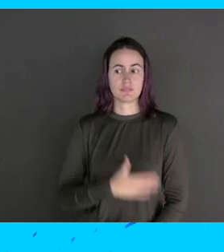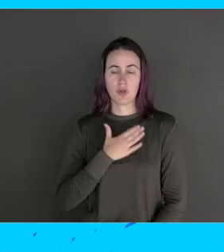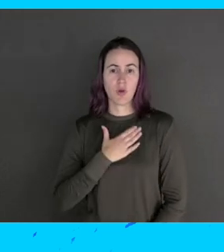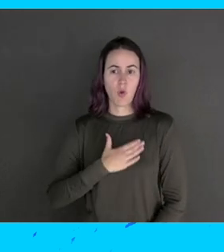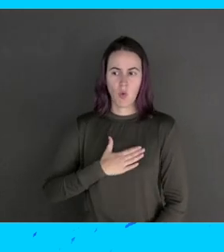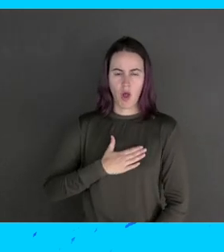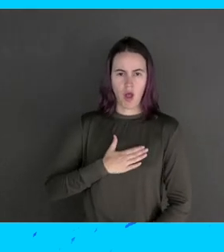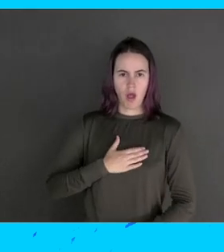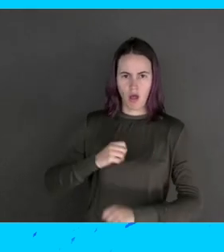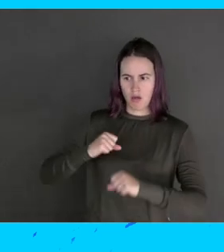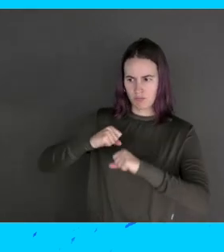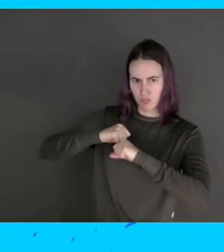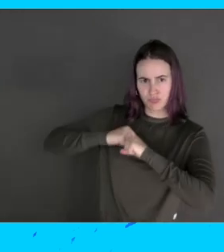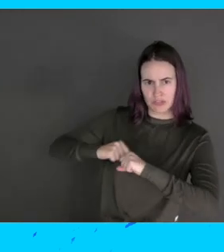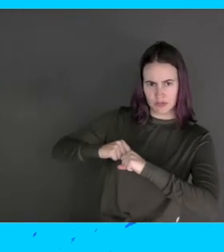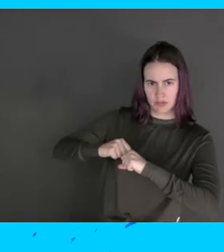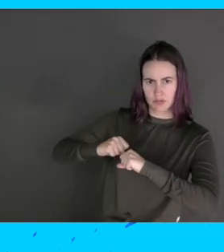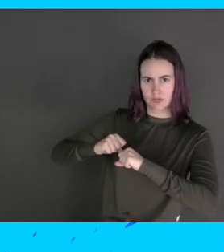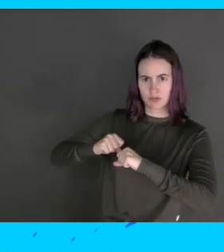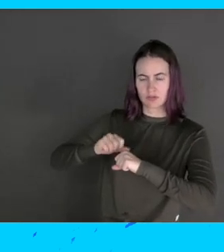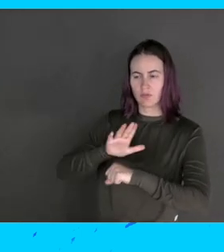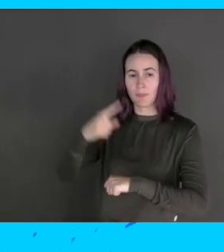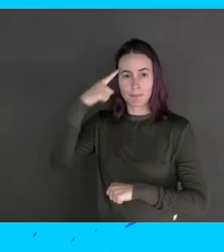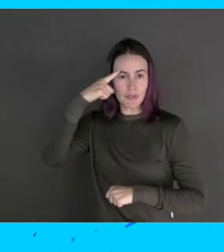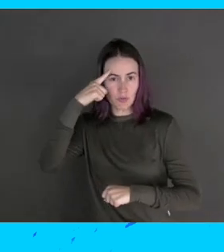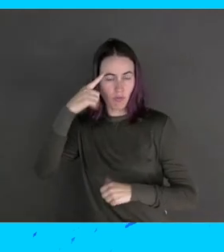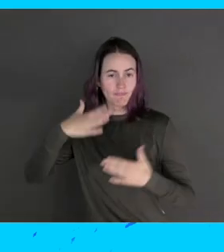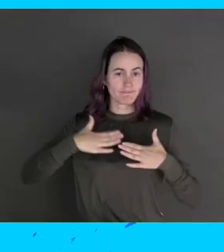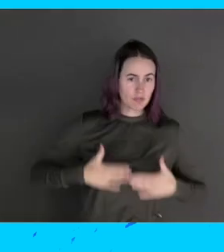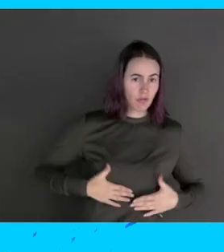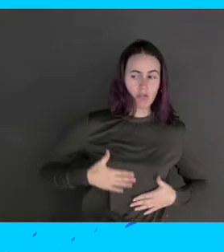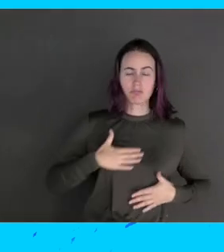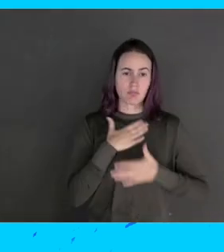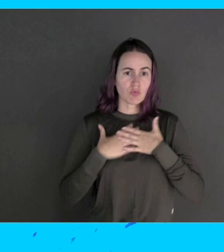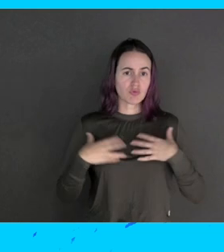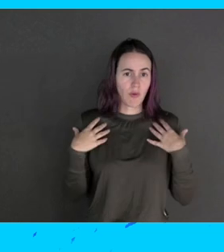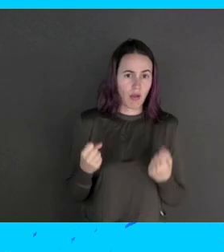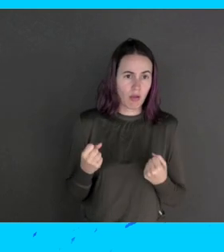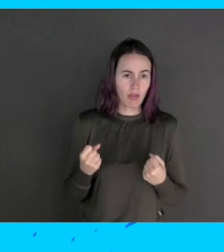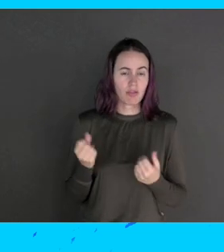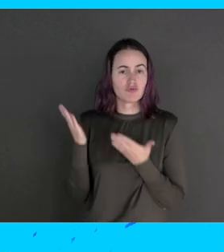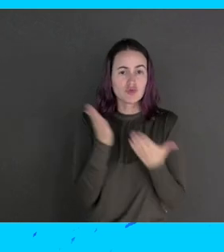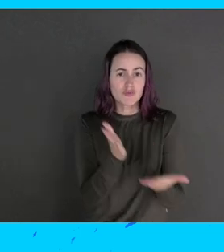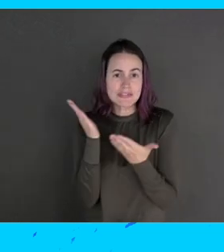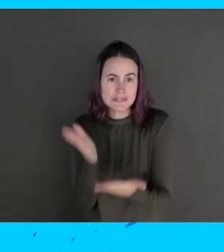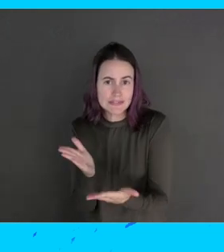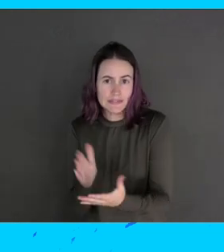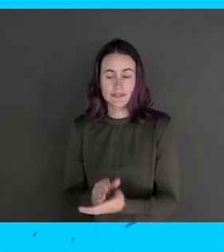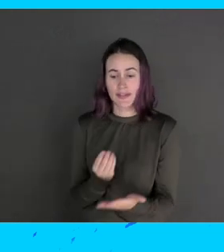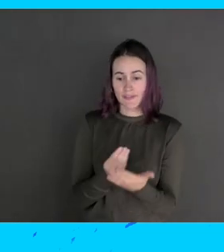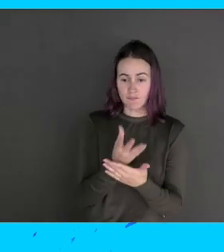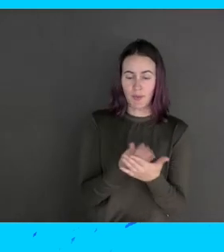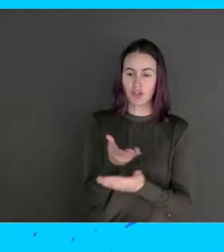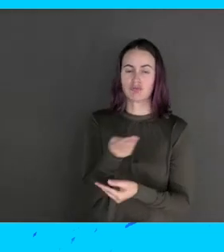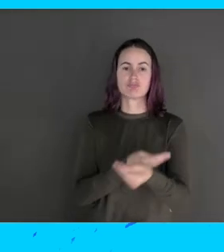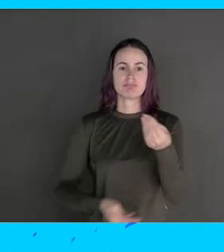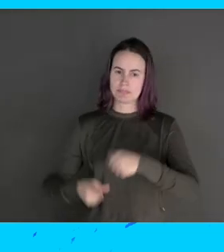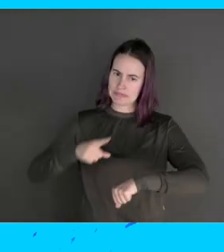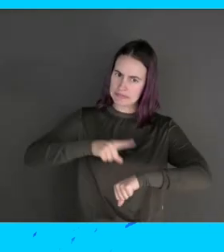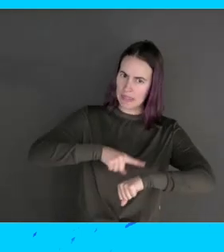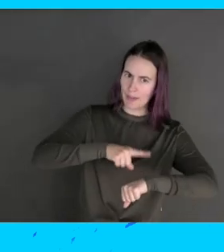for adolescents and youth's mental, physical, and emotional health. It includes ensuring information is shared in a timely and youth-friendly